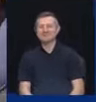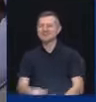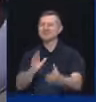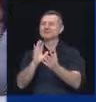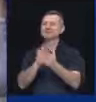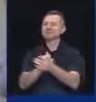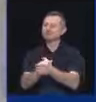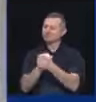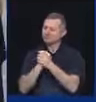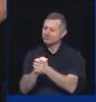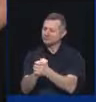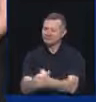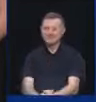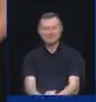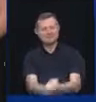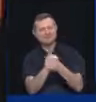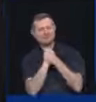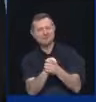Congratulations.